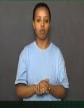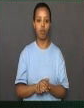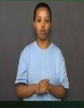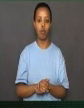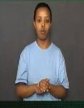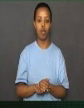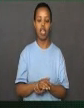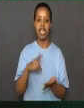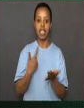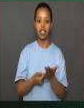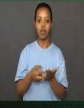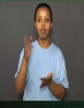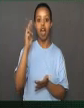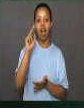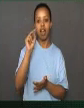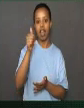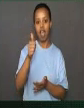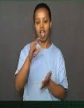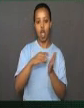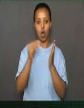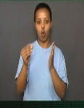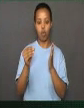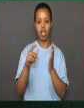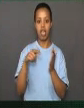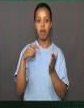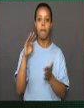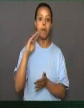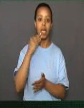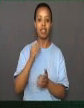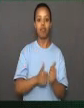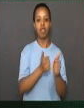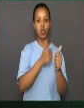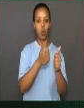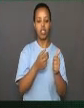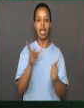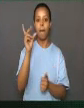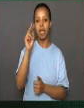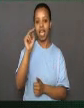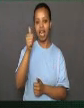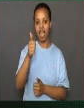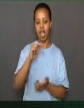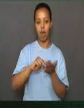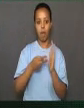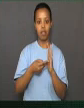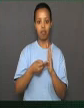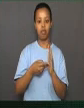complementary RNA copy of a base sequence of DNA is